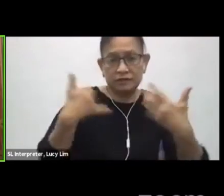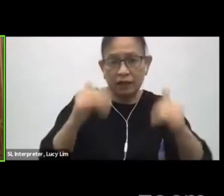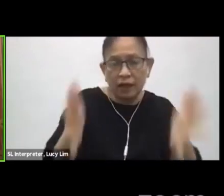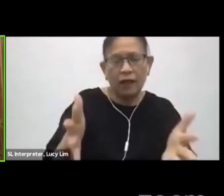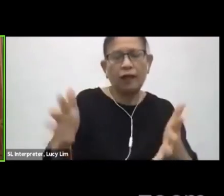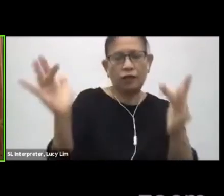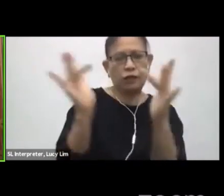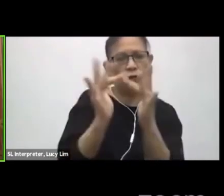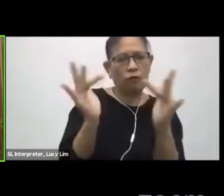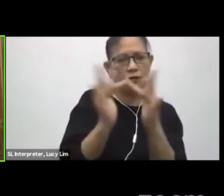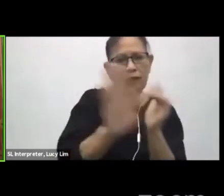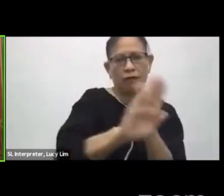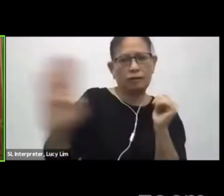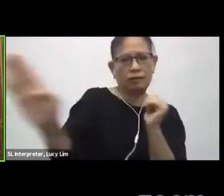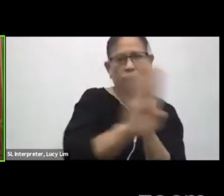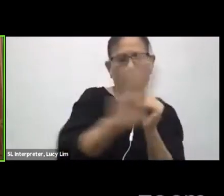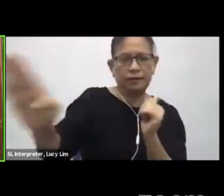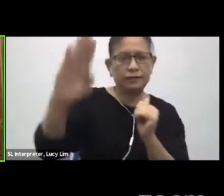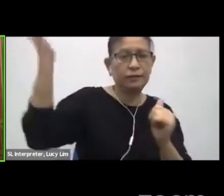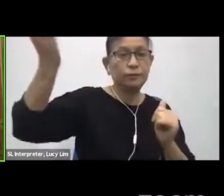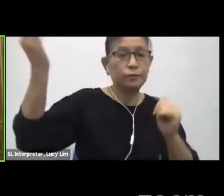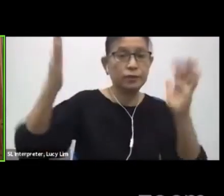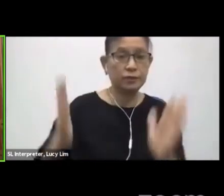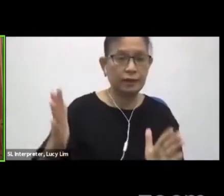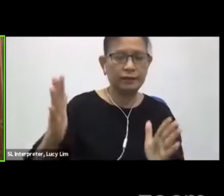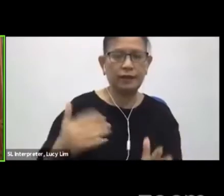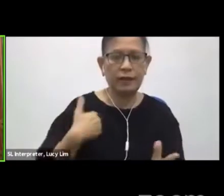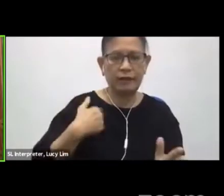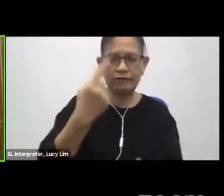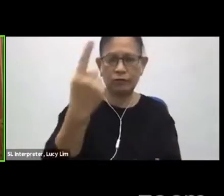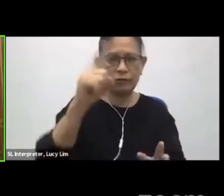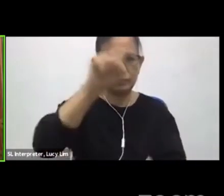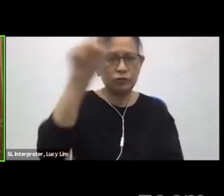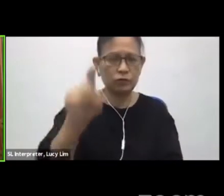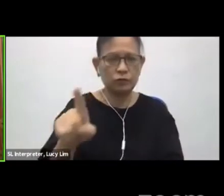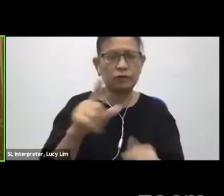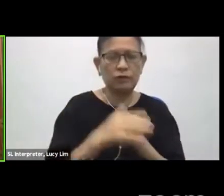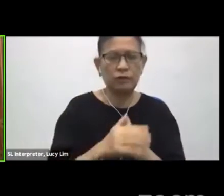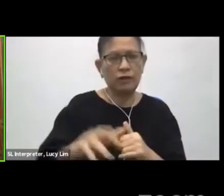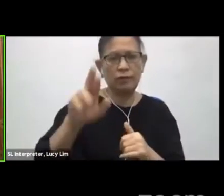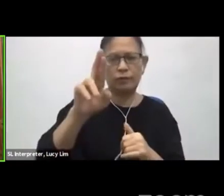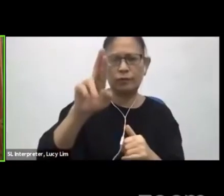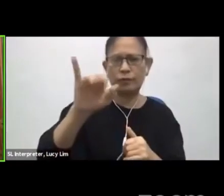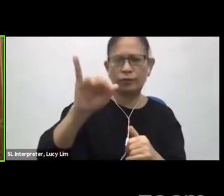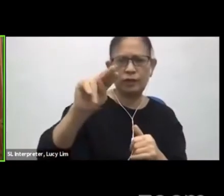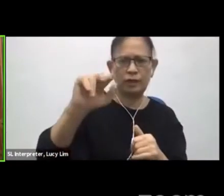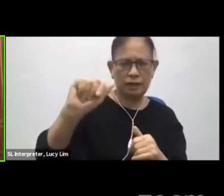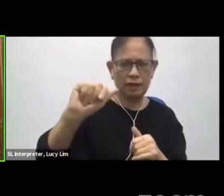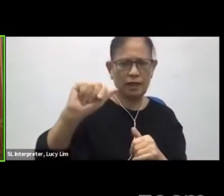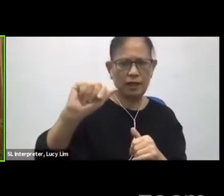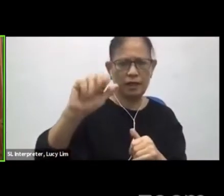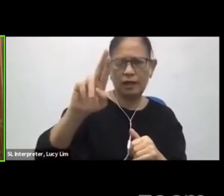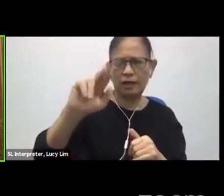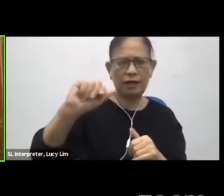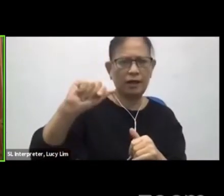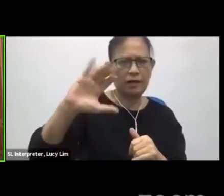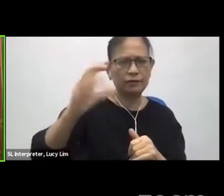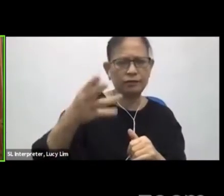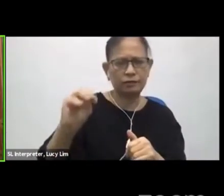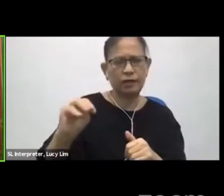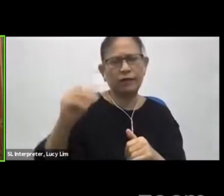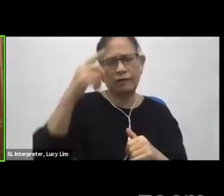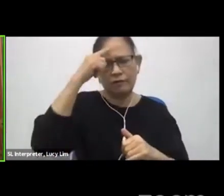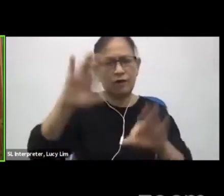presenter directly. There is a question from Nina Rachman, Secretary of Population Control and Family